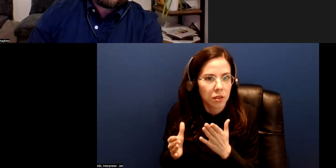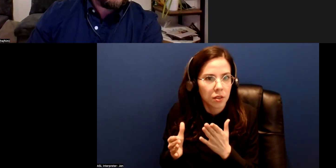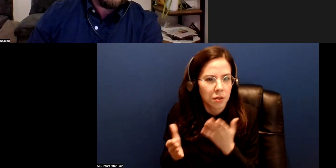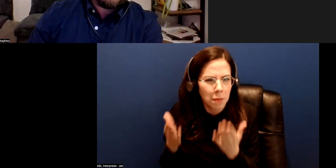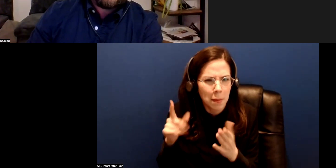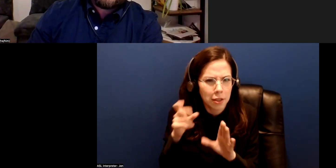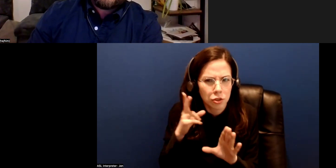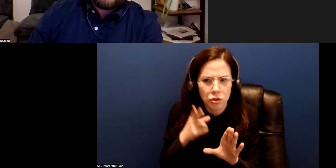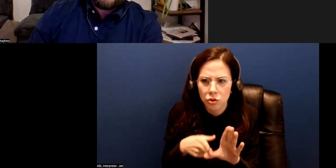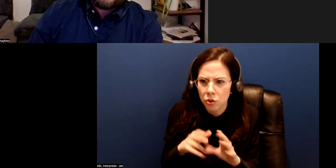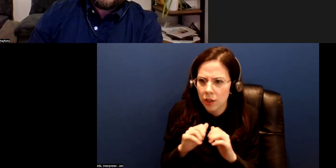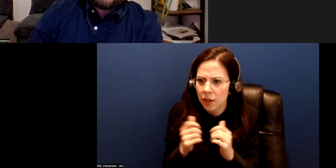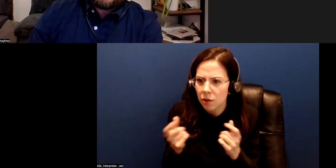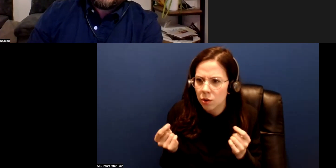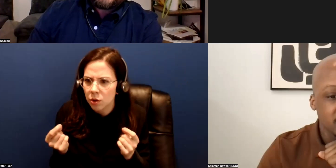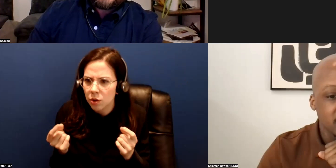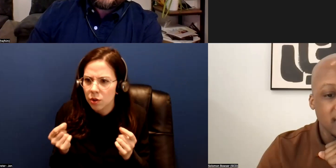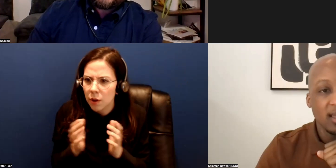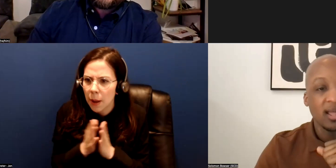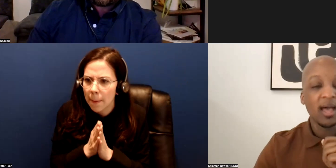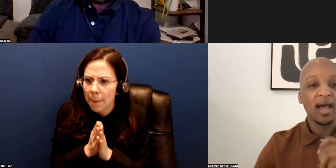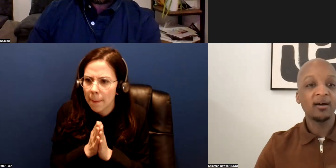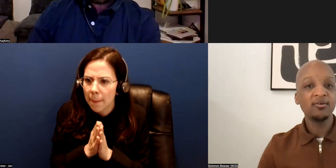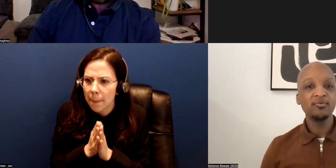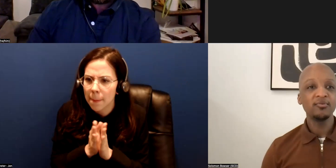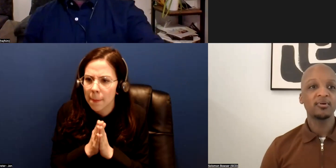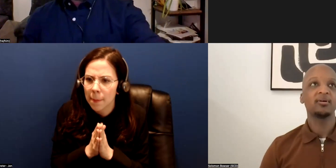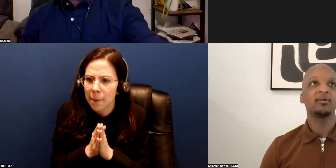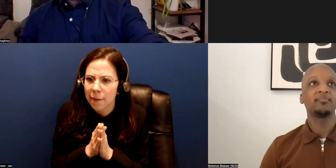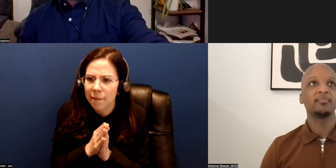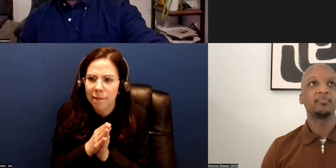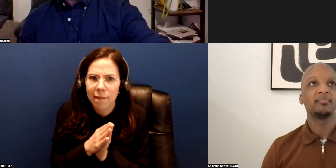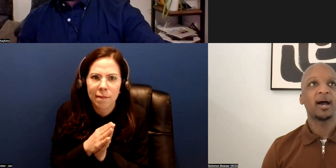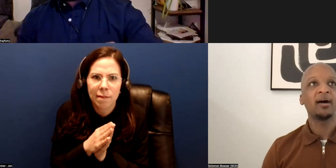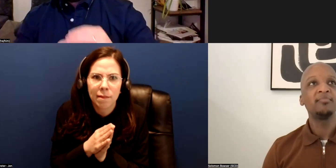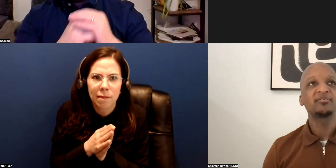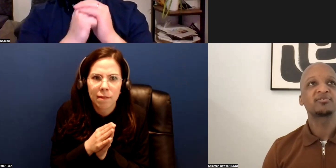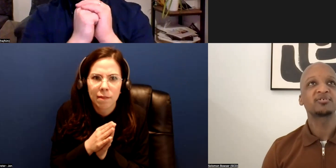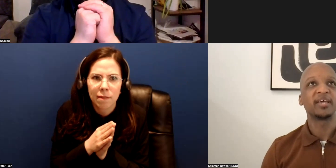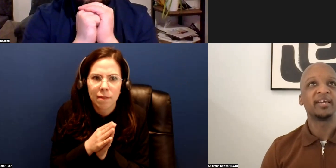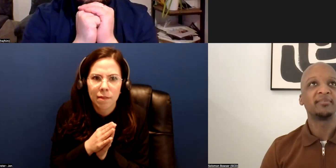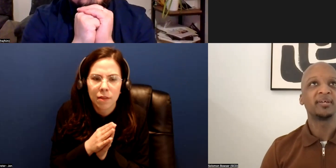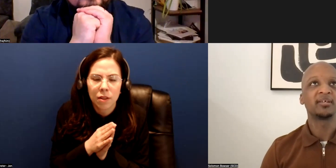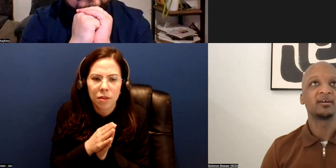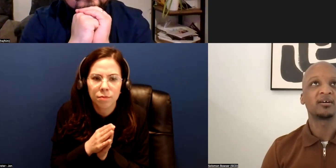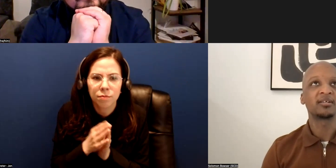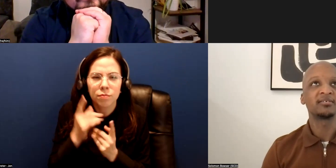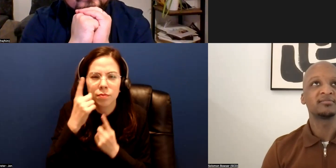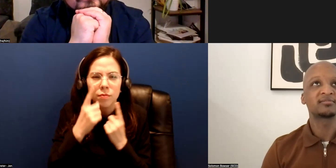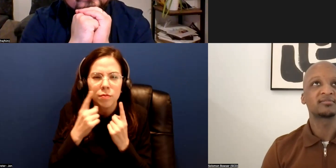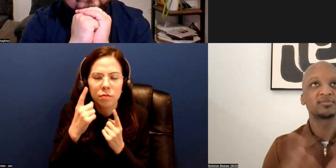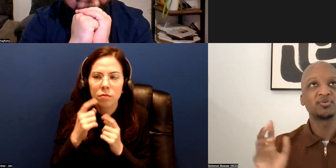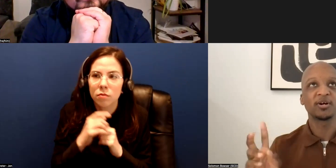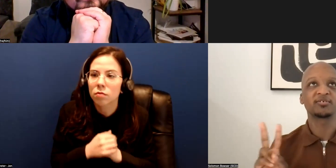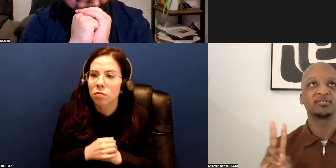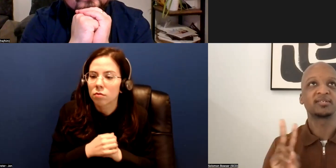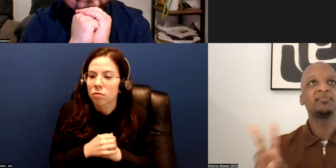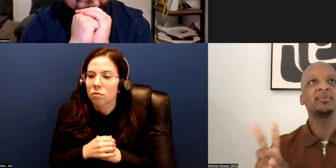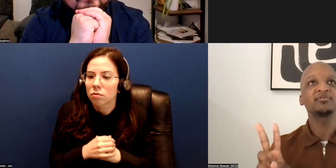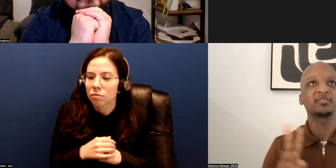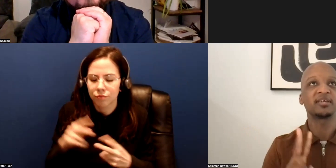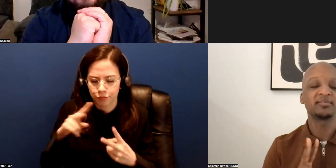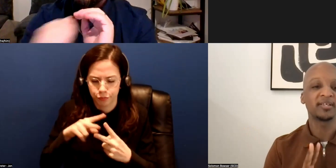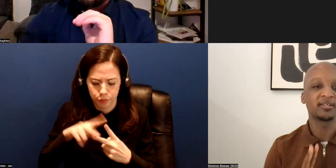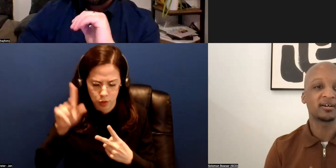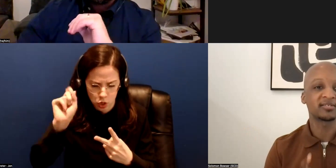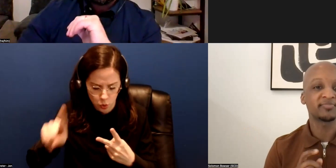this? Uh, how how much should independent artists, two questions. How